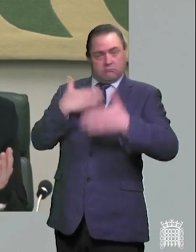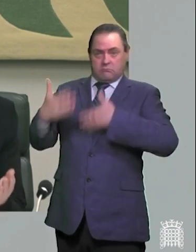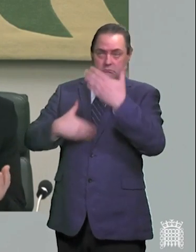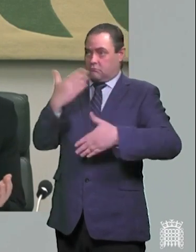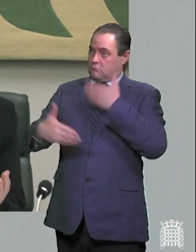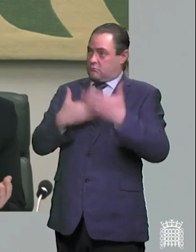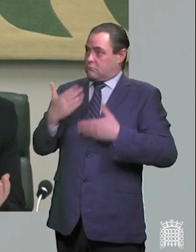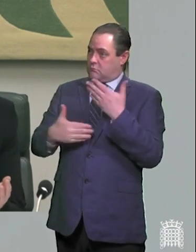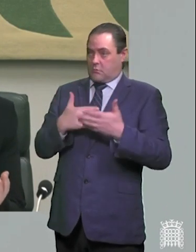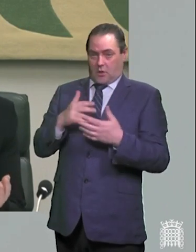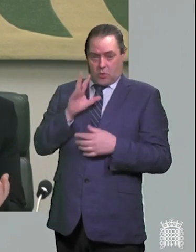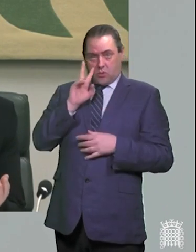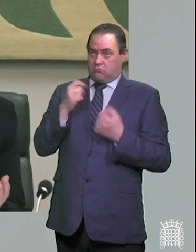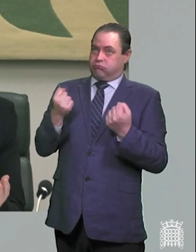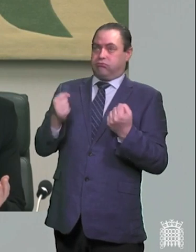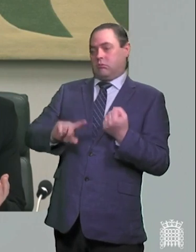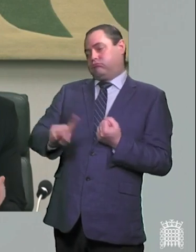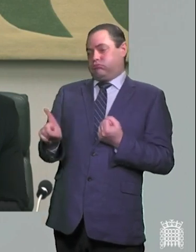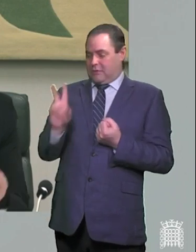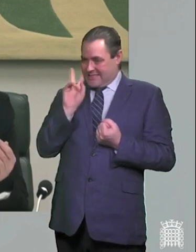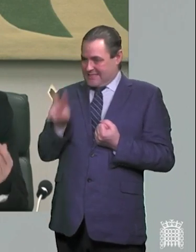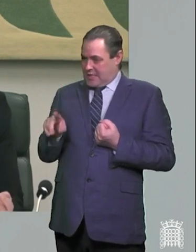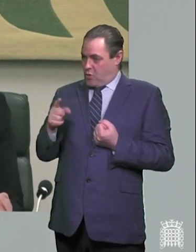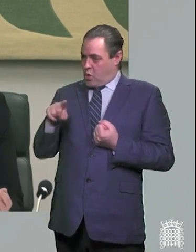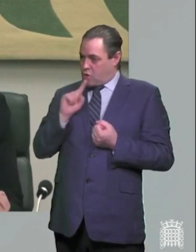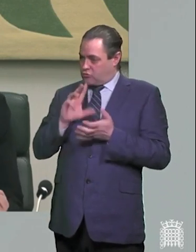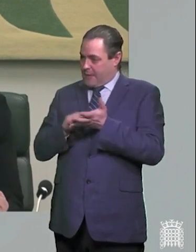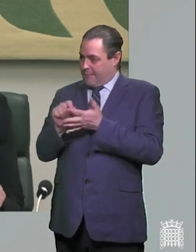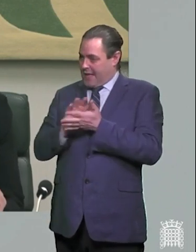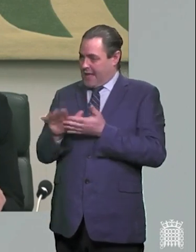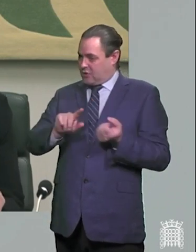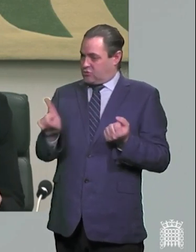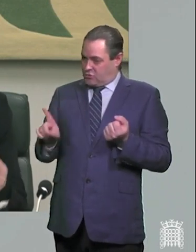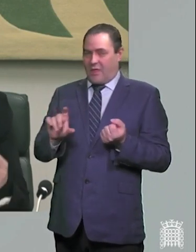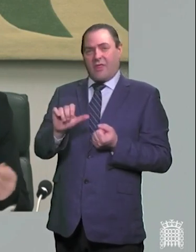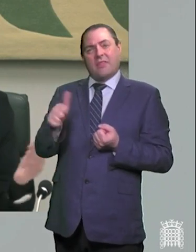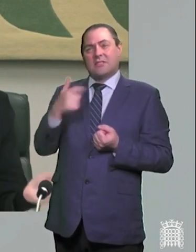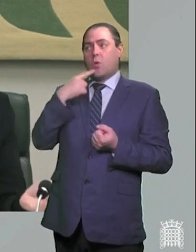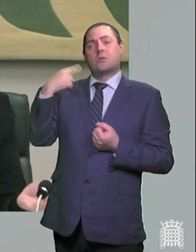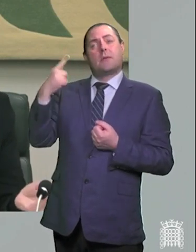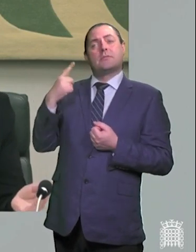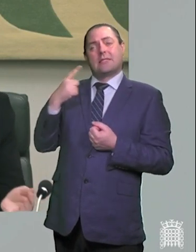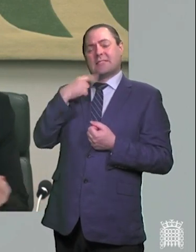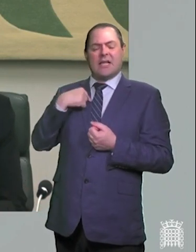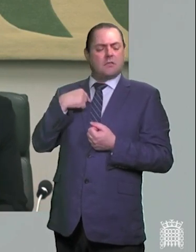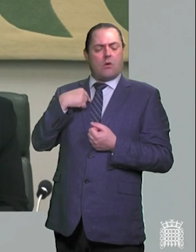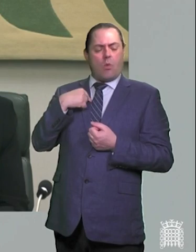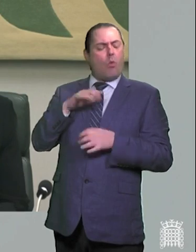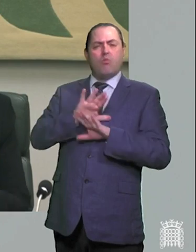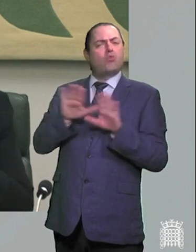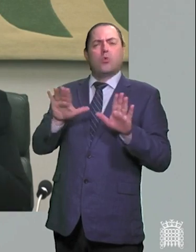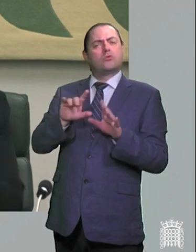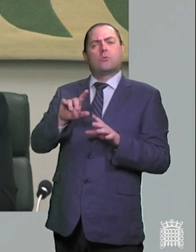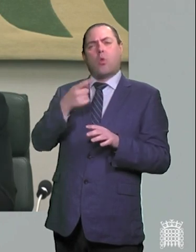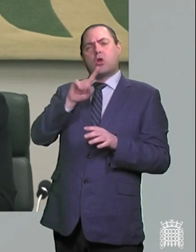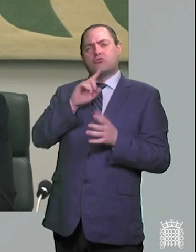hour and I saw the speedometer saying 100 miles an hour, it would be a bit odd, wouldn't it, if I said somebody assured me that I wasn't,